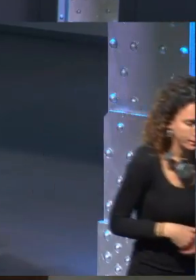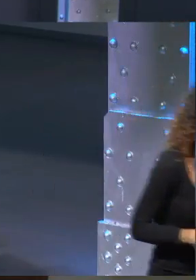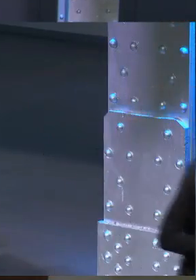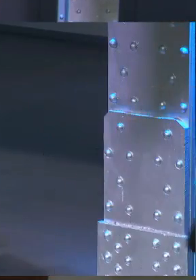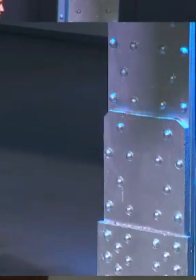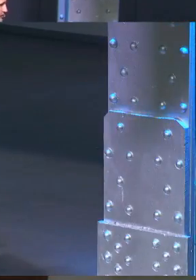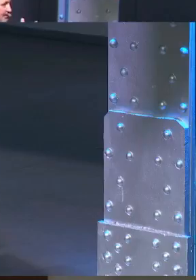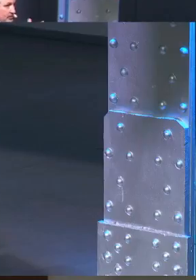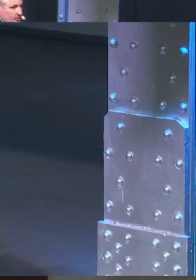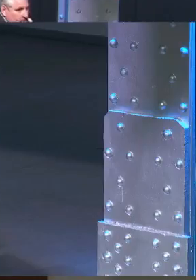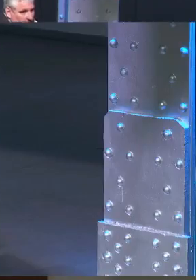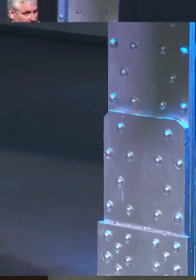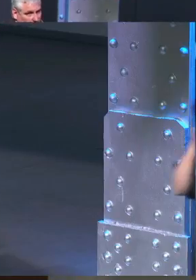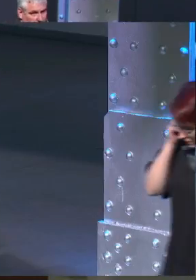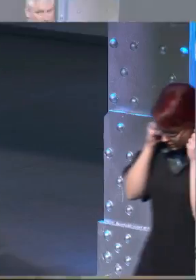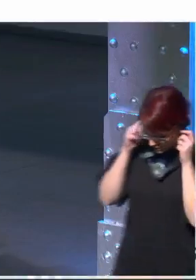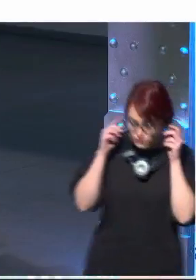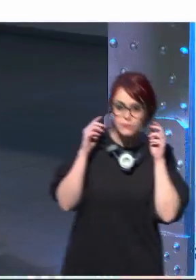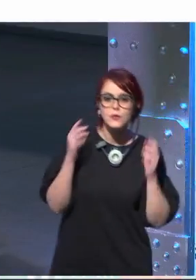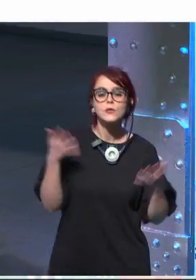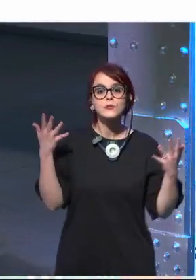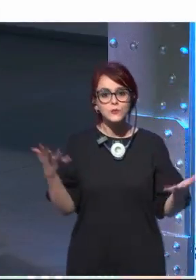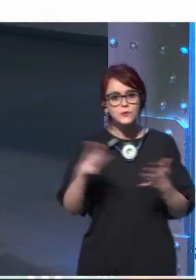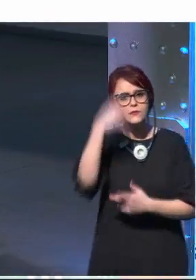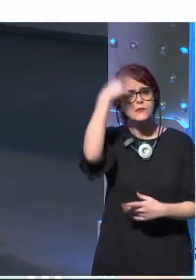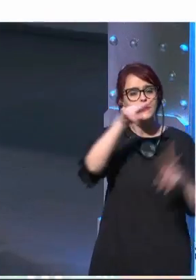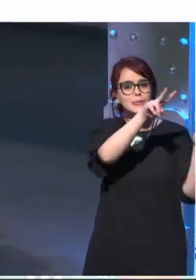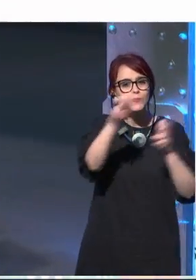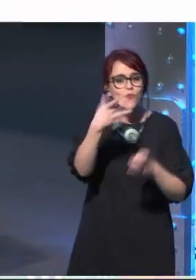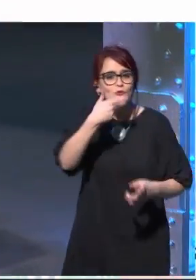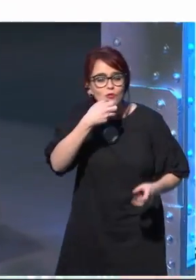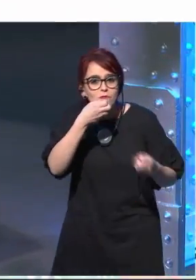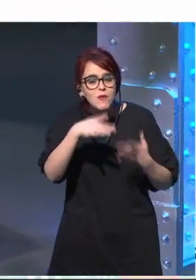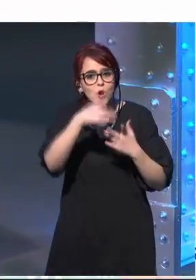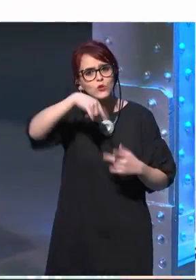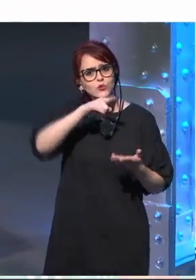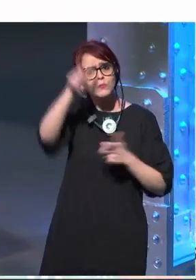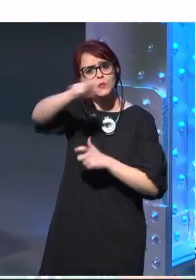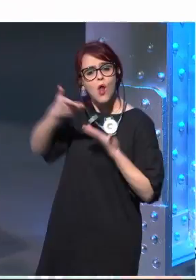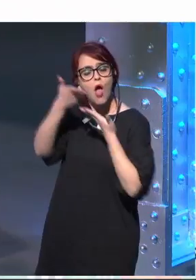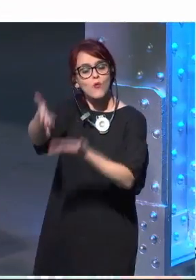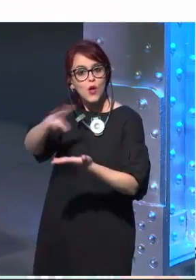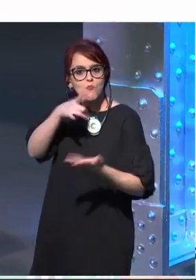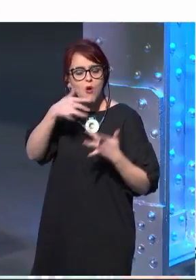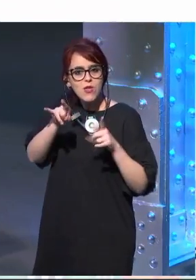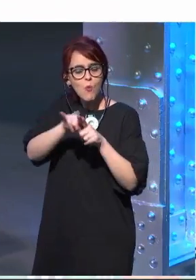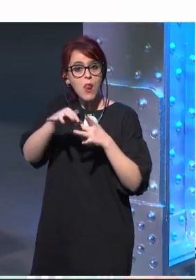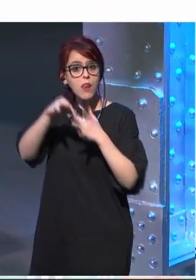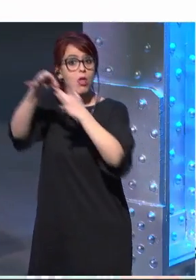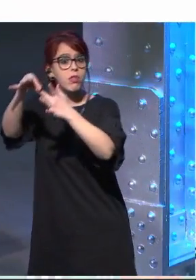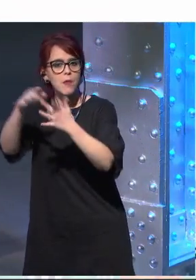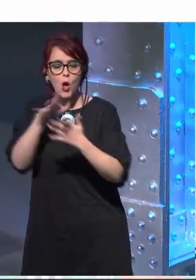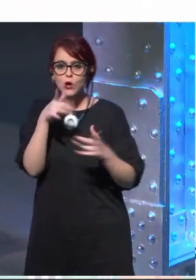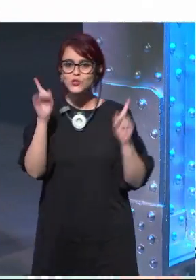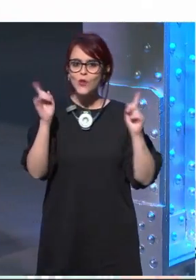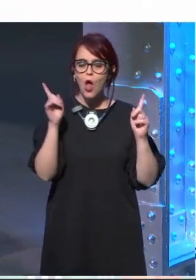mind, how do we, as leaders, how do we help people jump from being just a consumer of